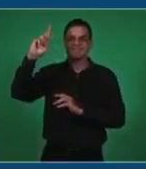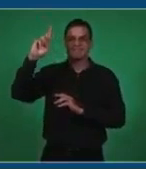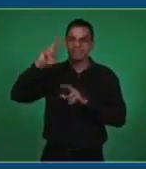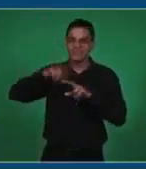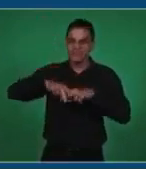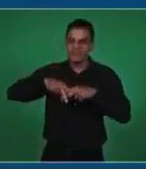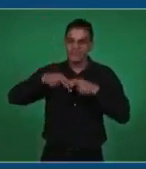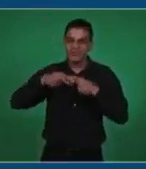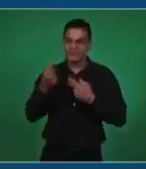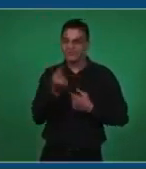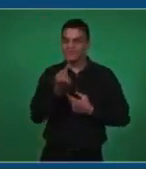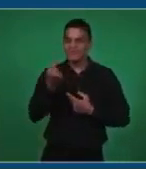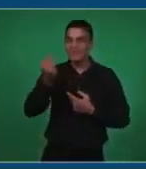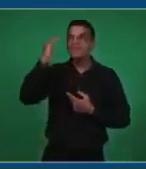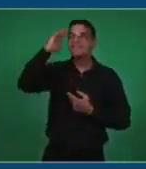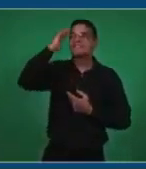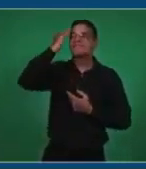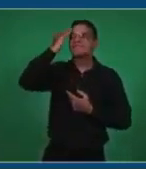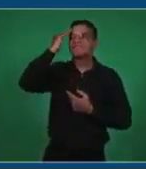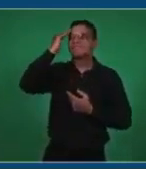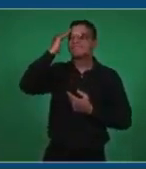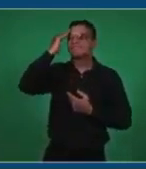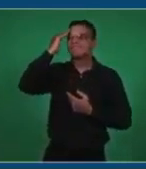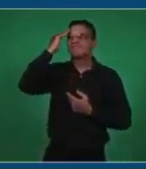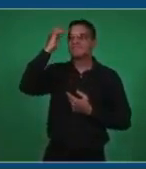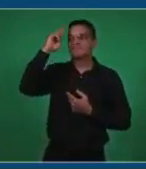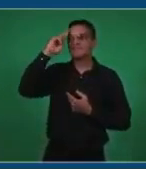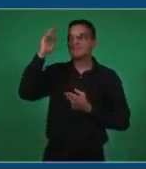My soul in your love.